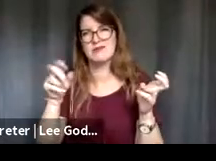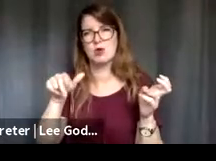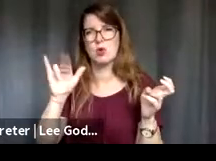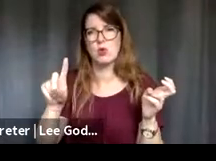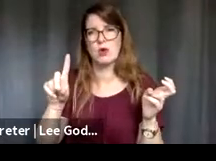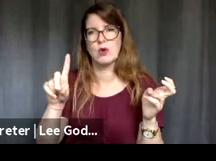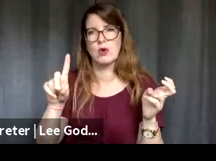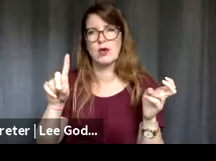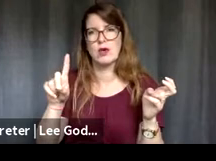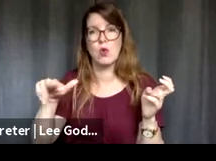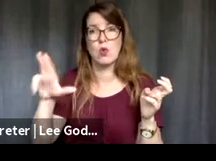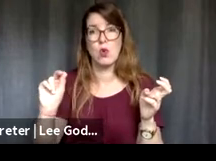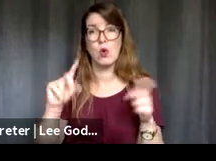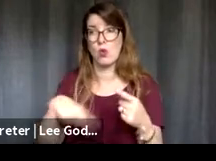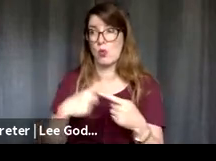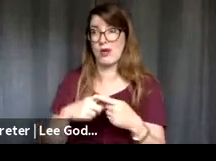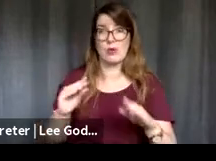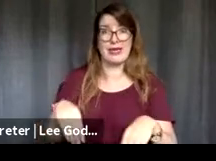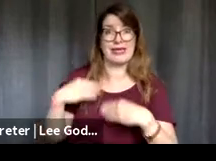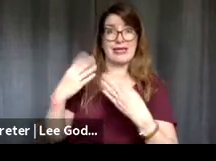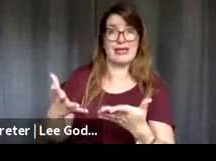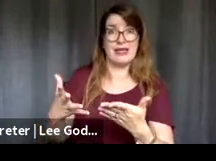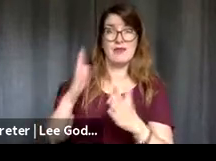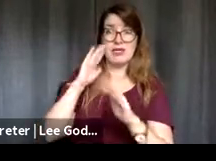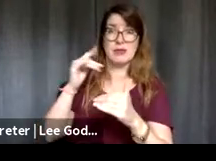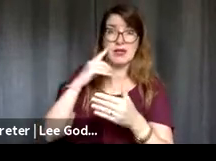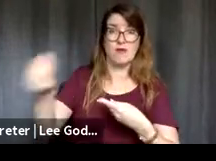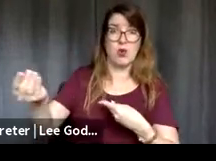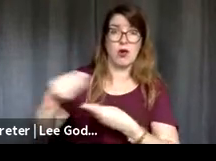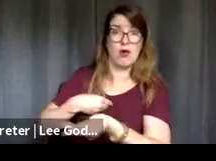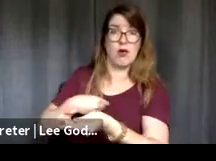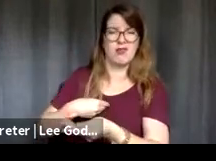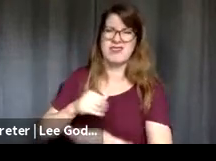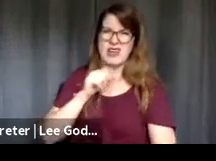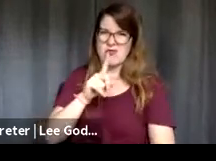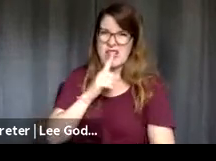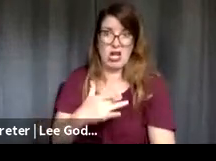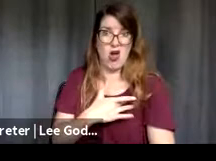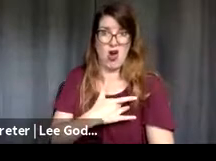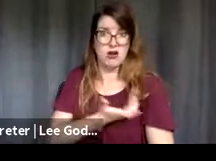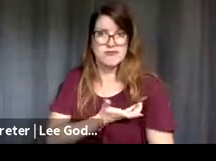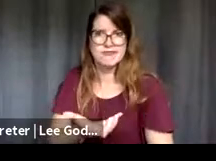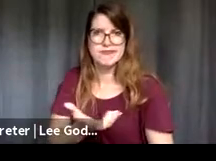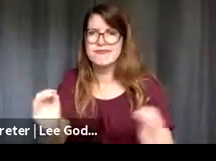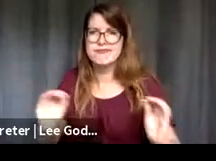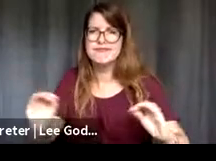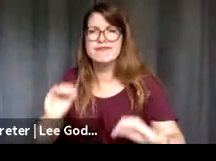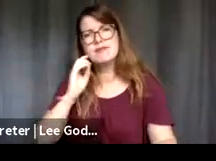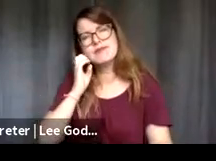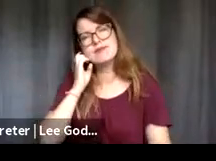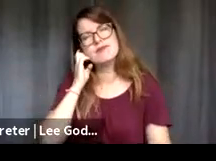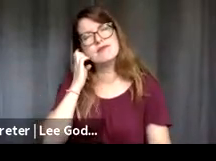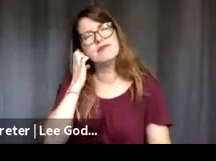quo giving actually doesn't engage the heart at all, okay? Because you're just getting something back for what you give. A guy